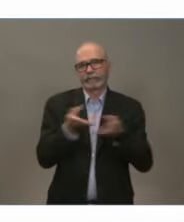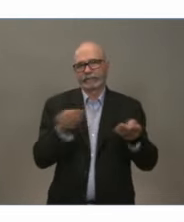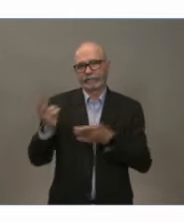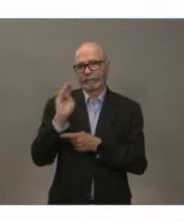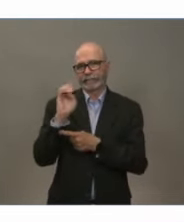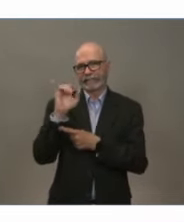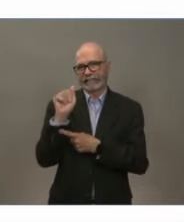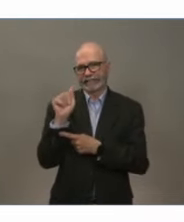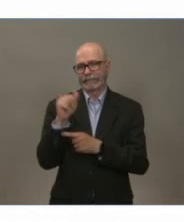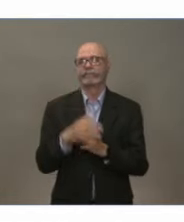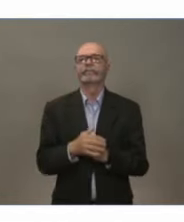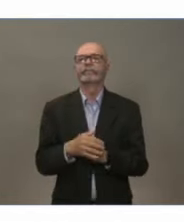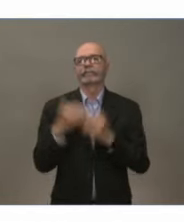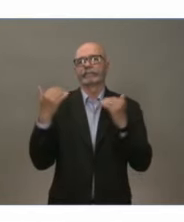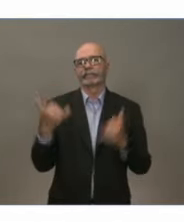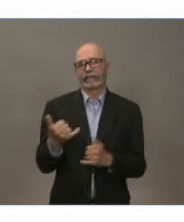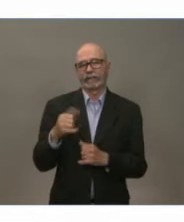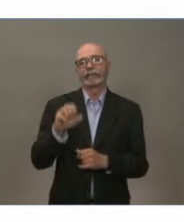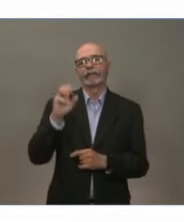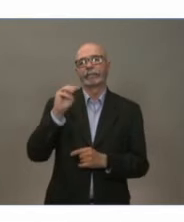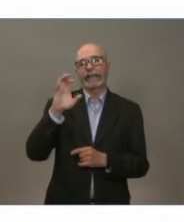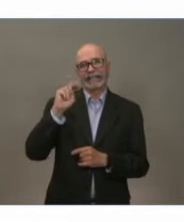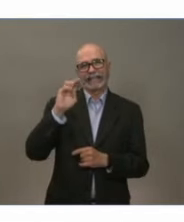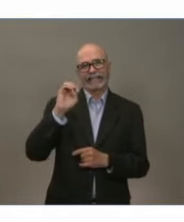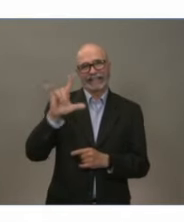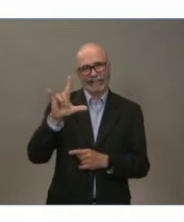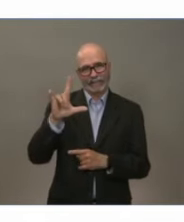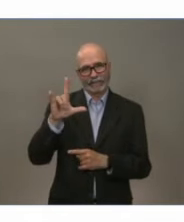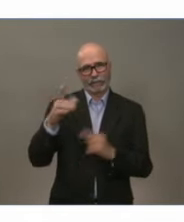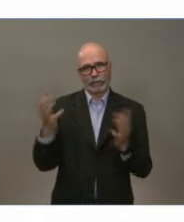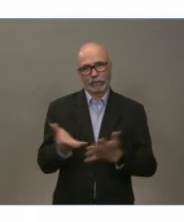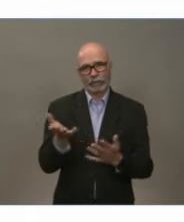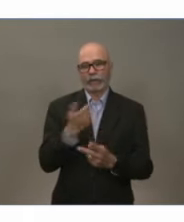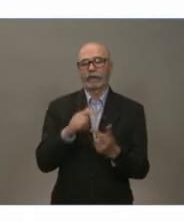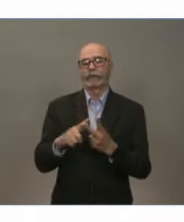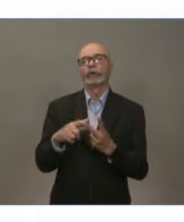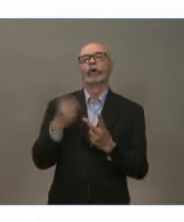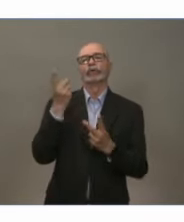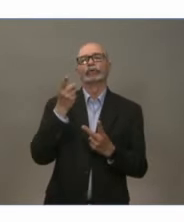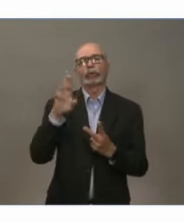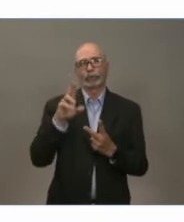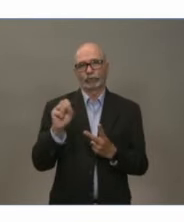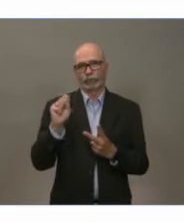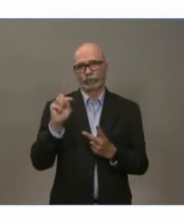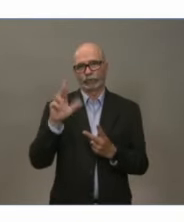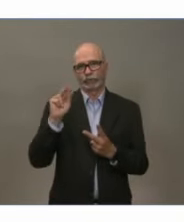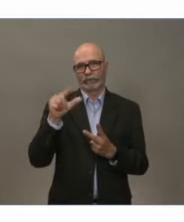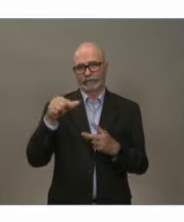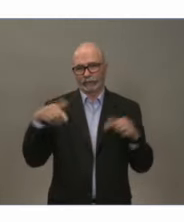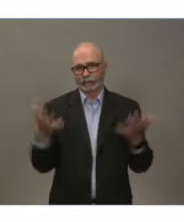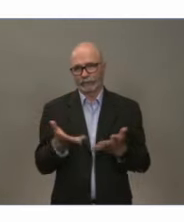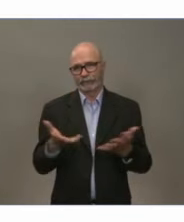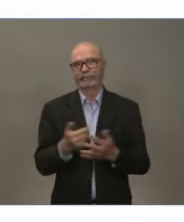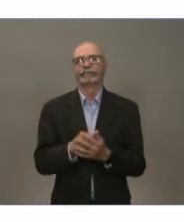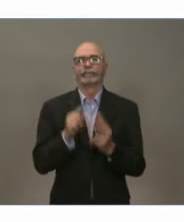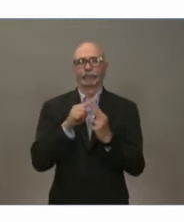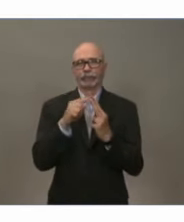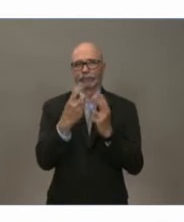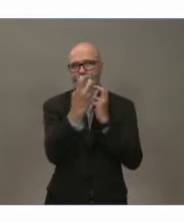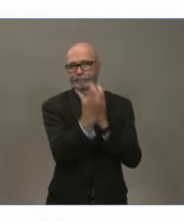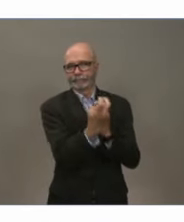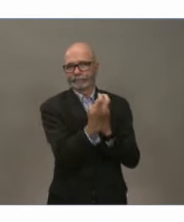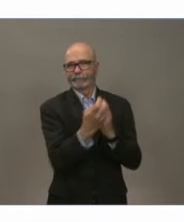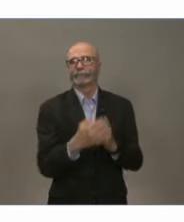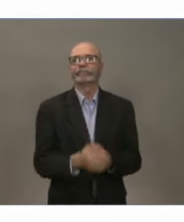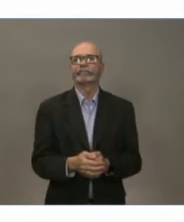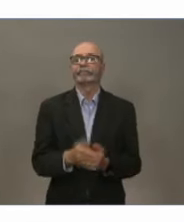Premier of the Province of Nova Scotia, and Dr. Robert Strang, Chief Medical Officer of Health for Nova Scotia. Go ahead, Premier. Thank you, Tina. We'll start today